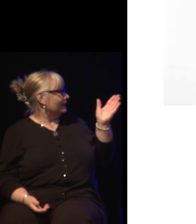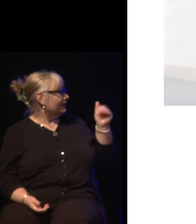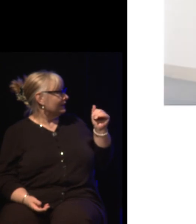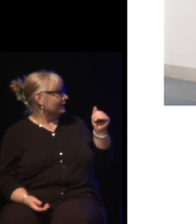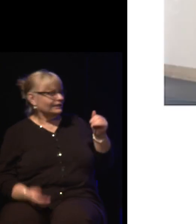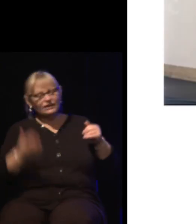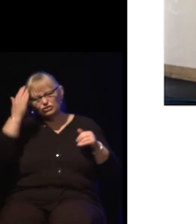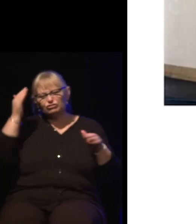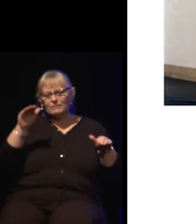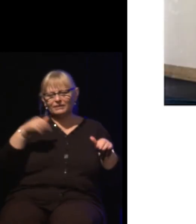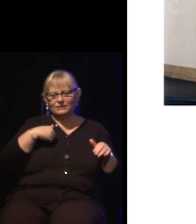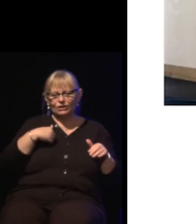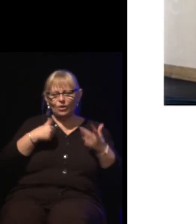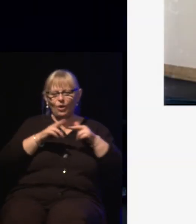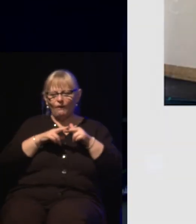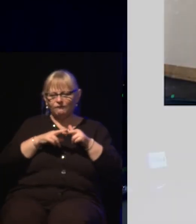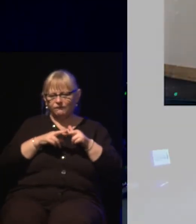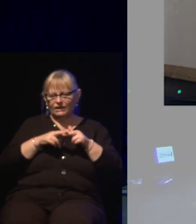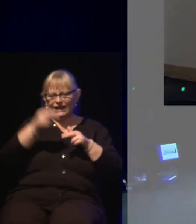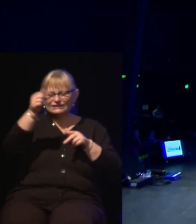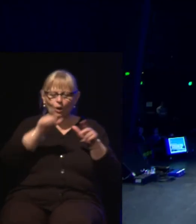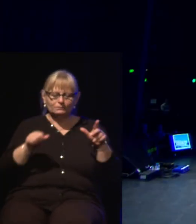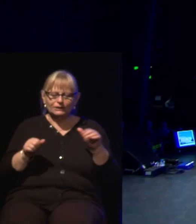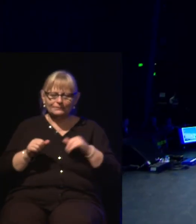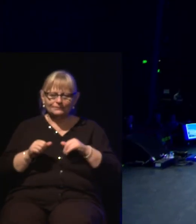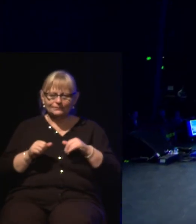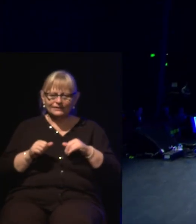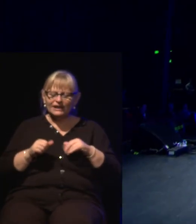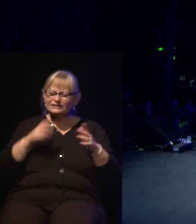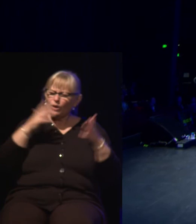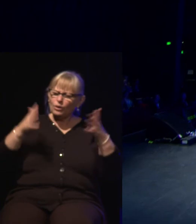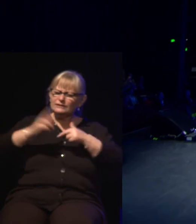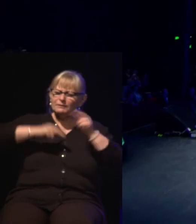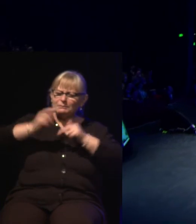reminds me of a sculpture. A lot of these were designed to look like works of art.